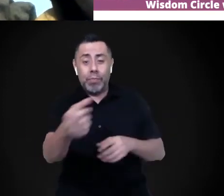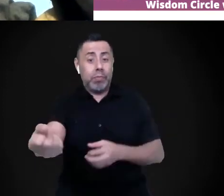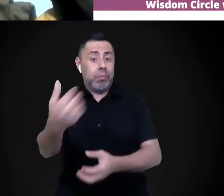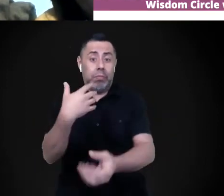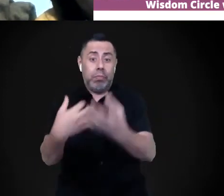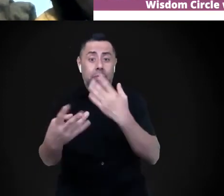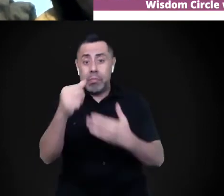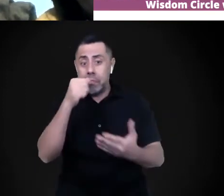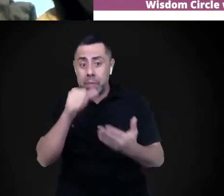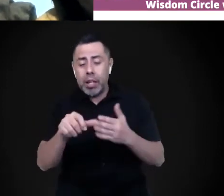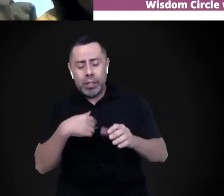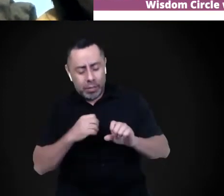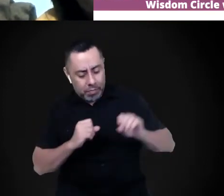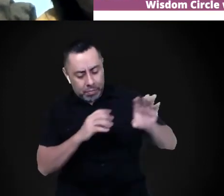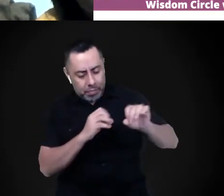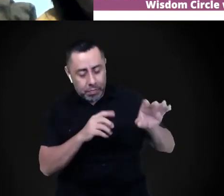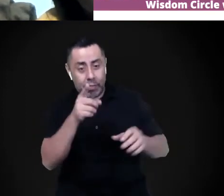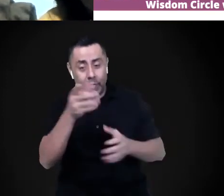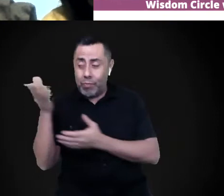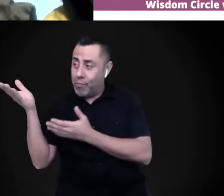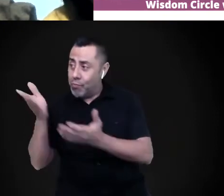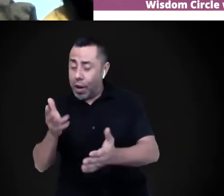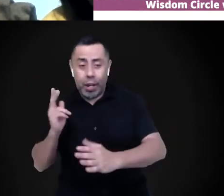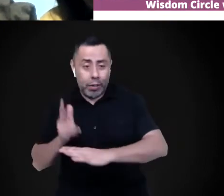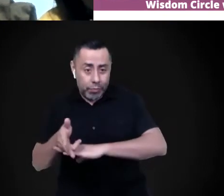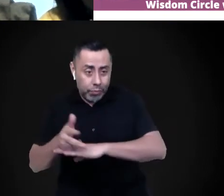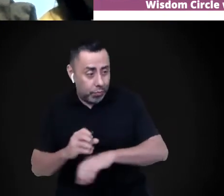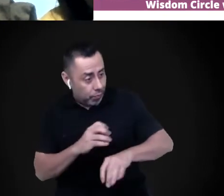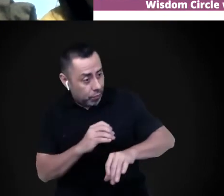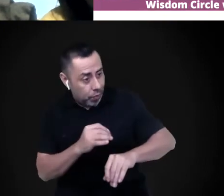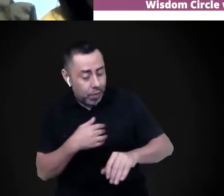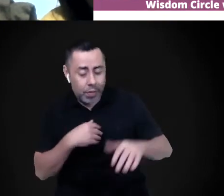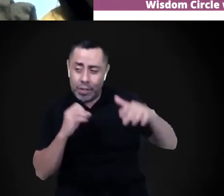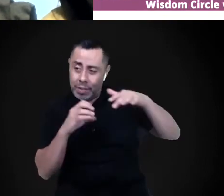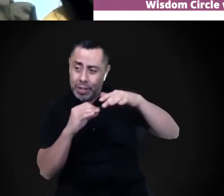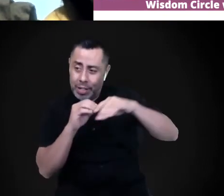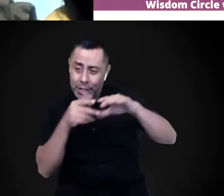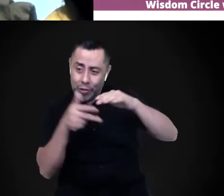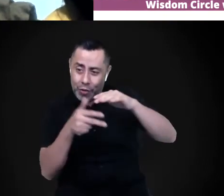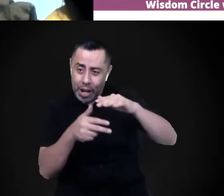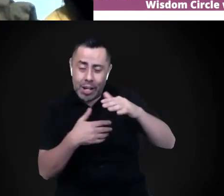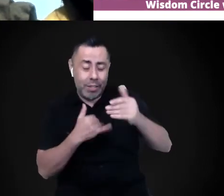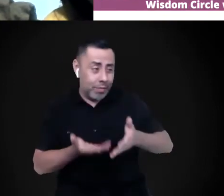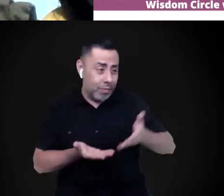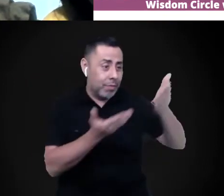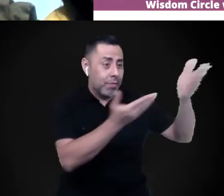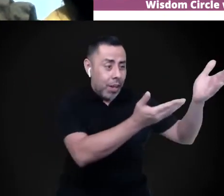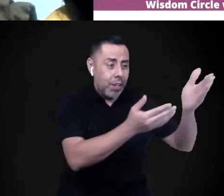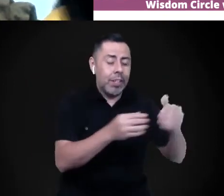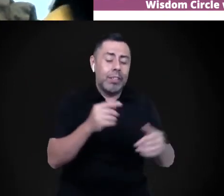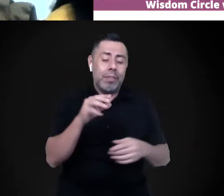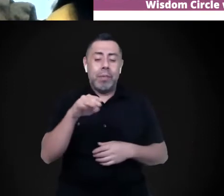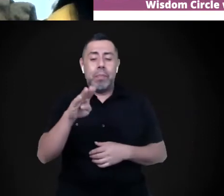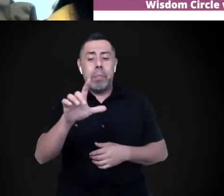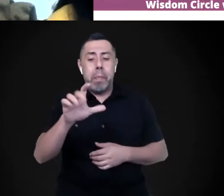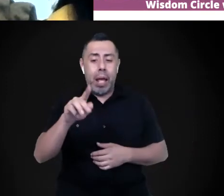You're dropping them off and storing them in the garage. The non-perishable foods is very much appreciated.